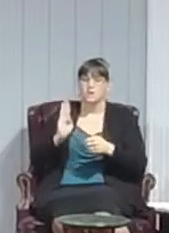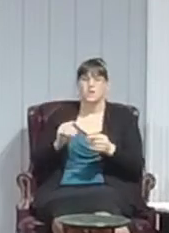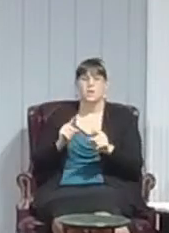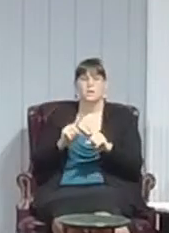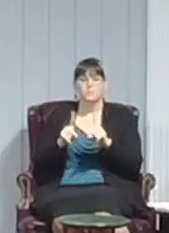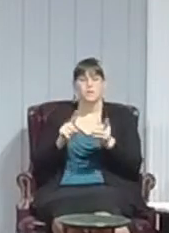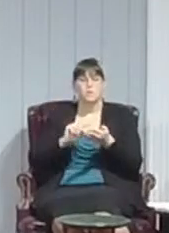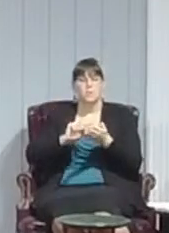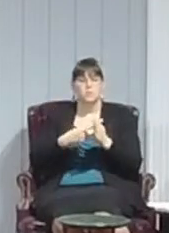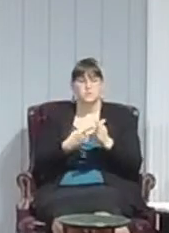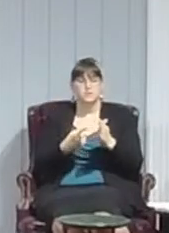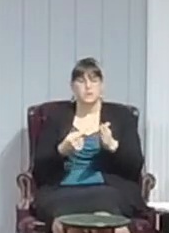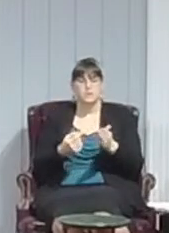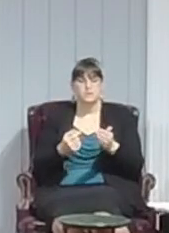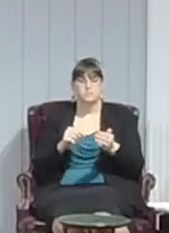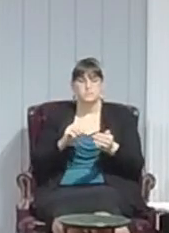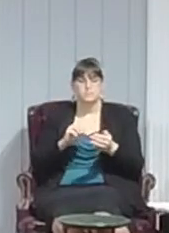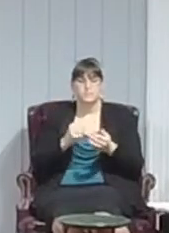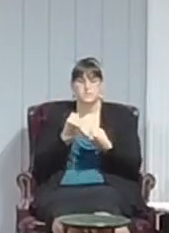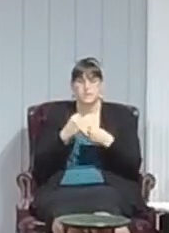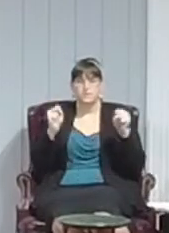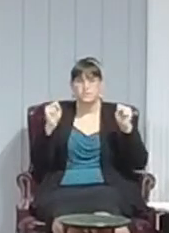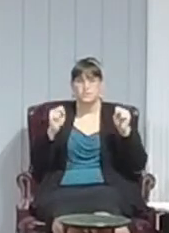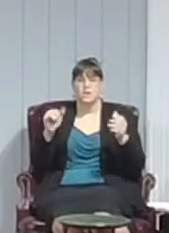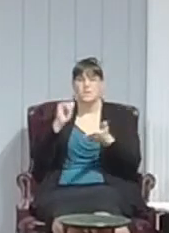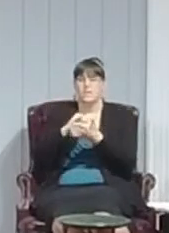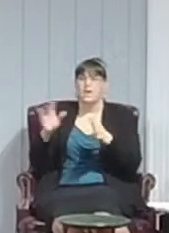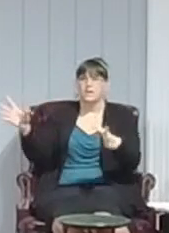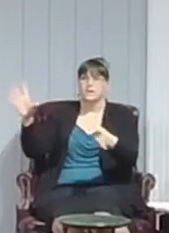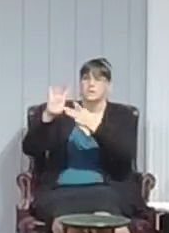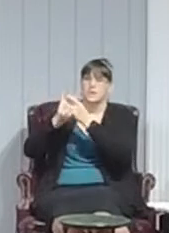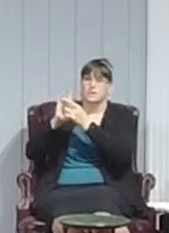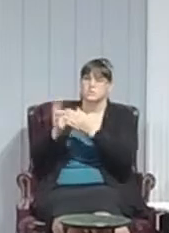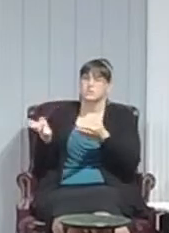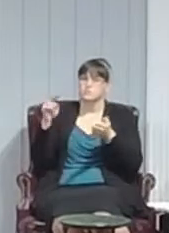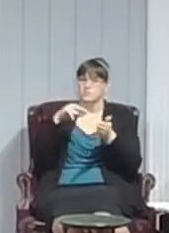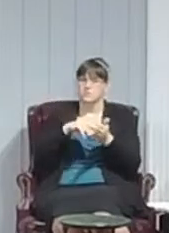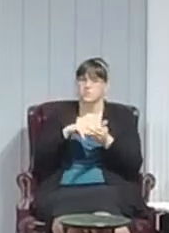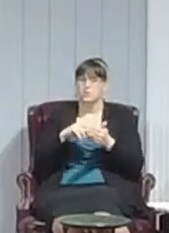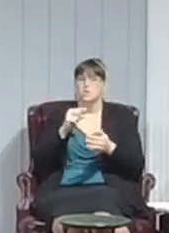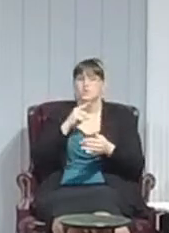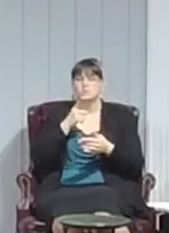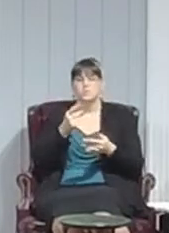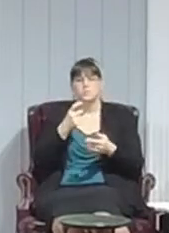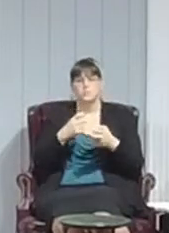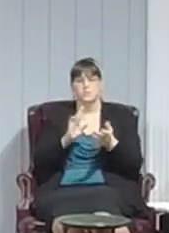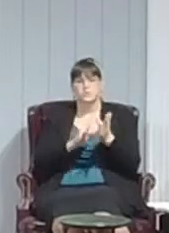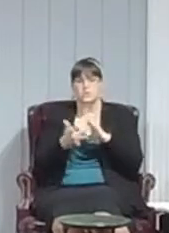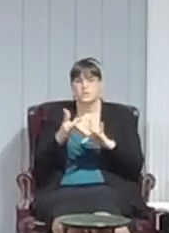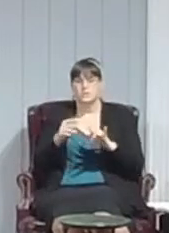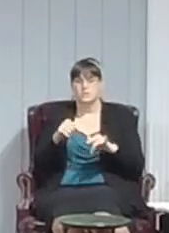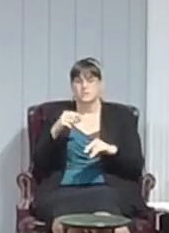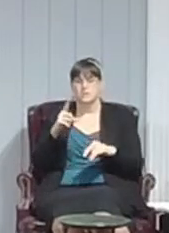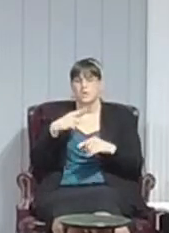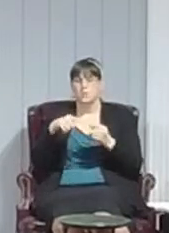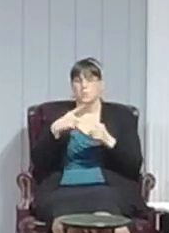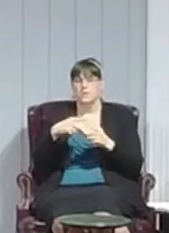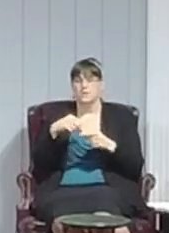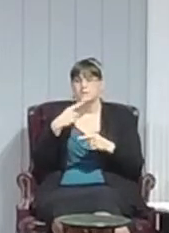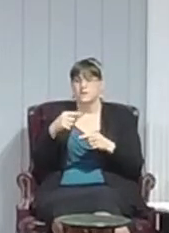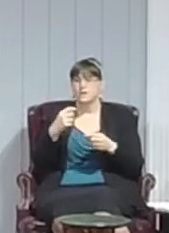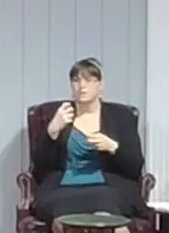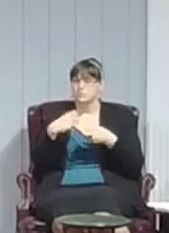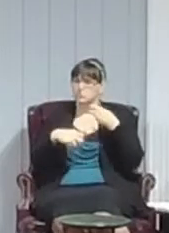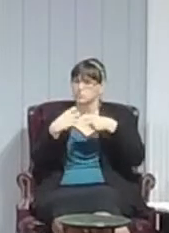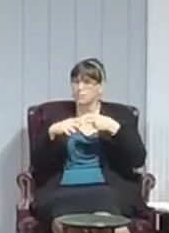the connection with God is restored. And so Jesus, when he says that he is troubled in spirit, he's talking about something that has